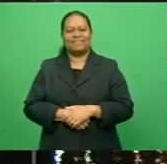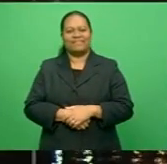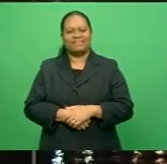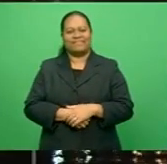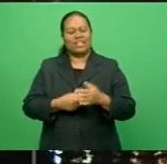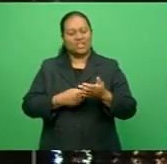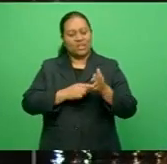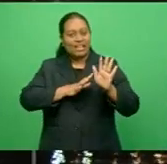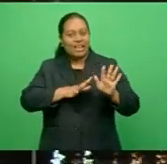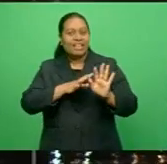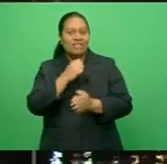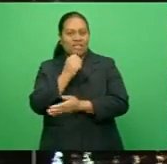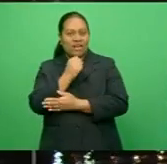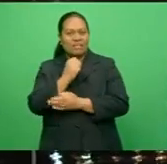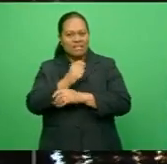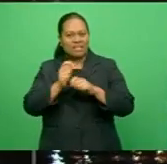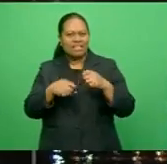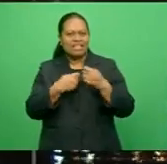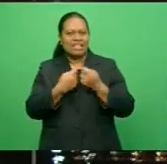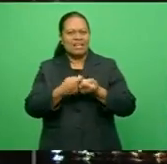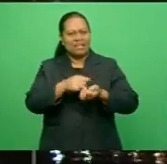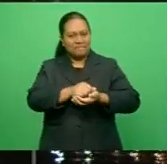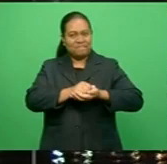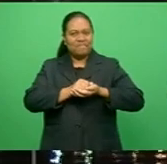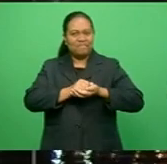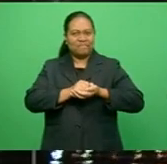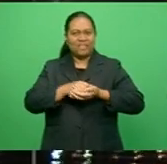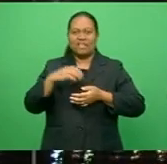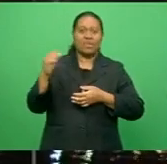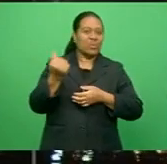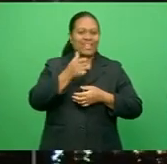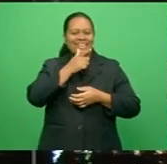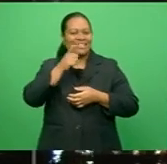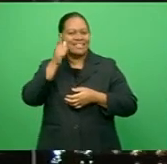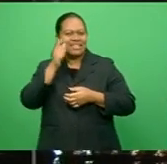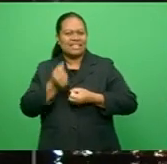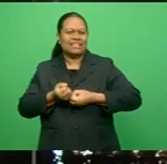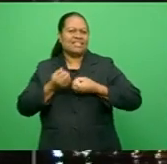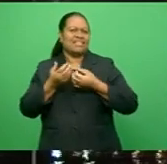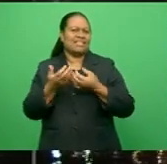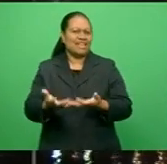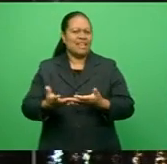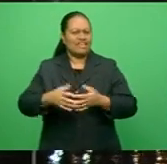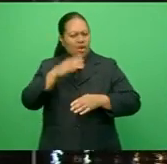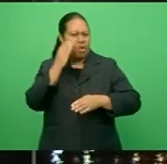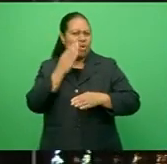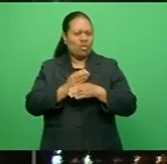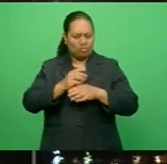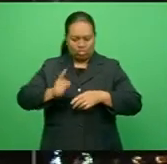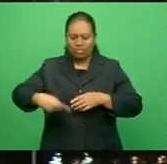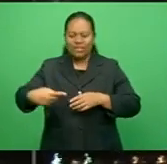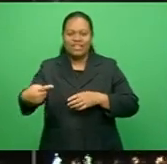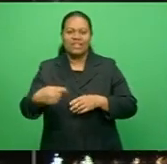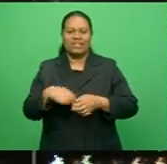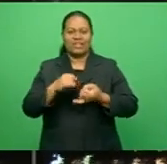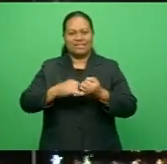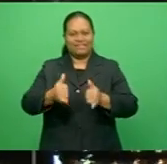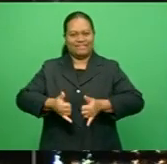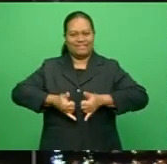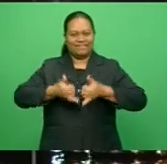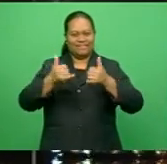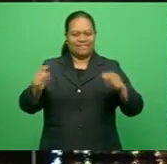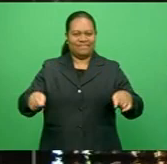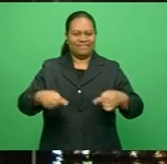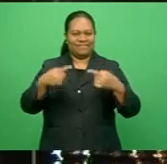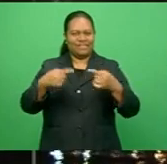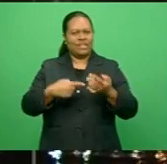The Thai level rugby side secured a crucial home game win yesterday, giving them some hope of remaining in the Skipper Cup competition. Thai level was a